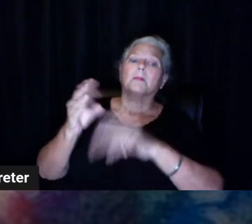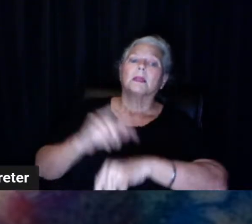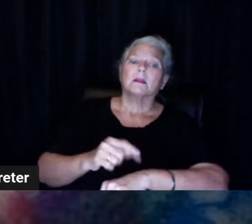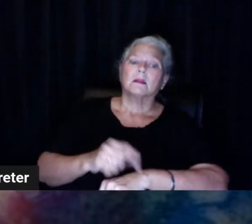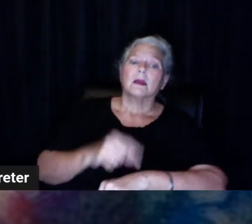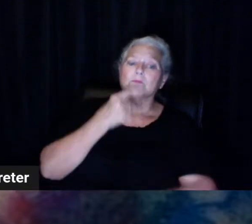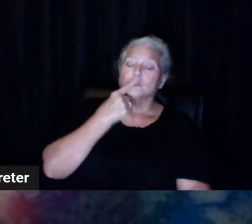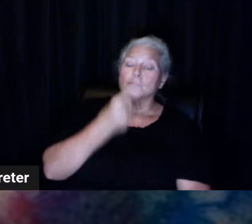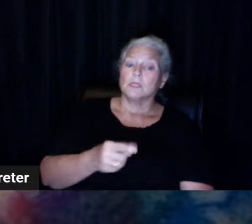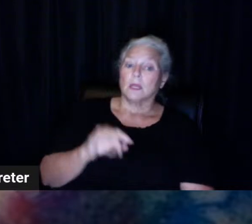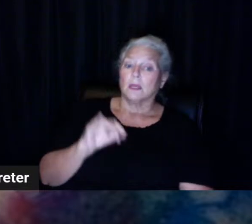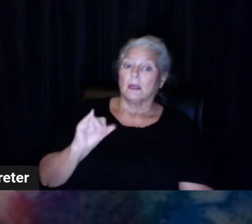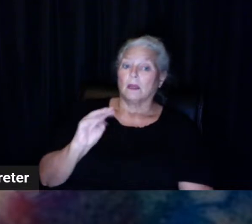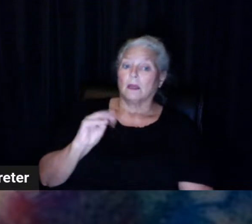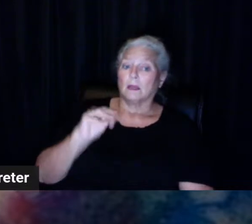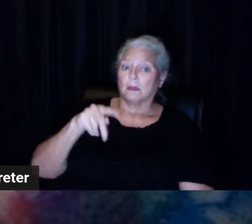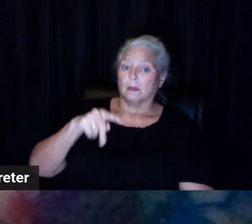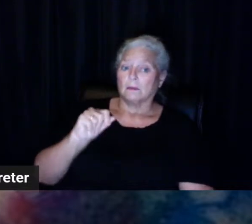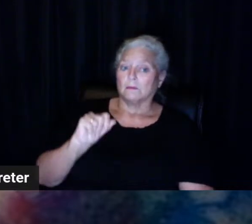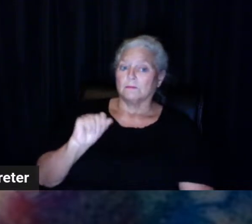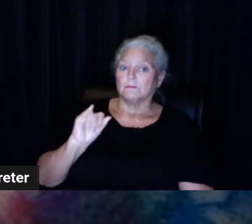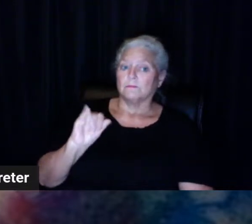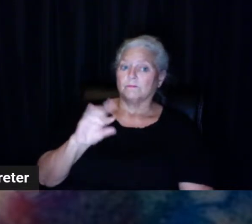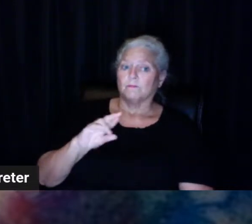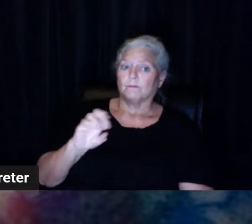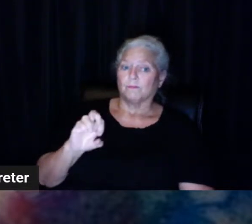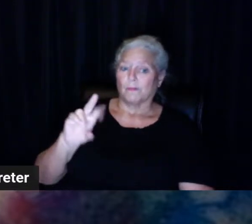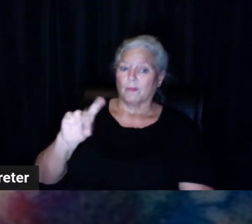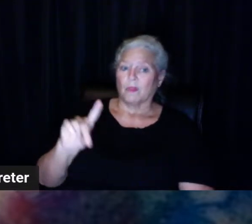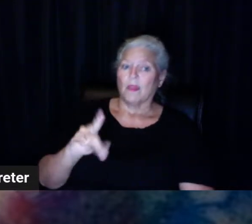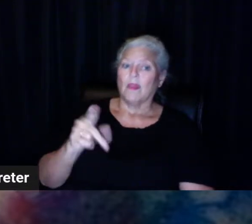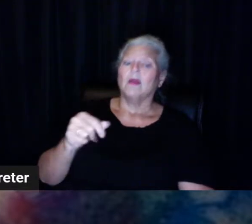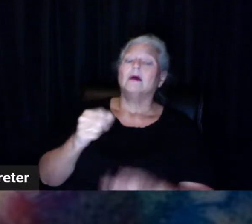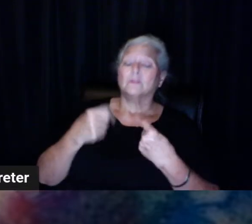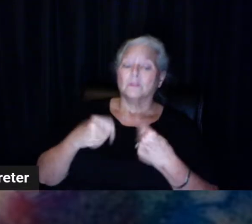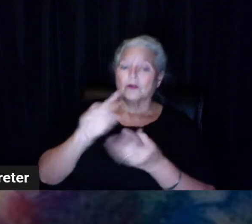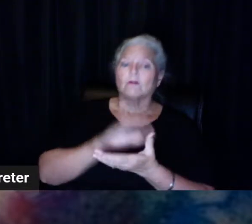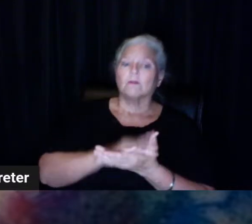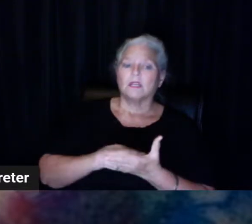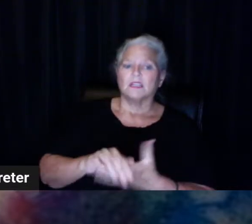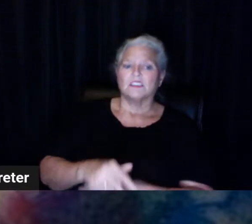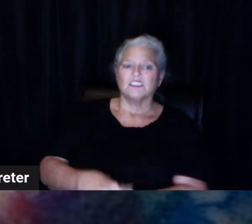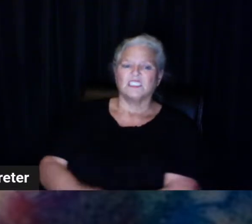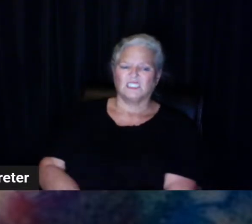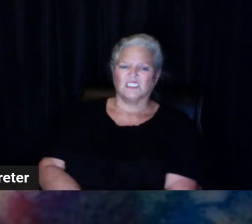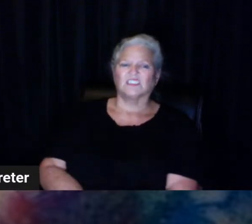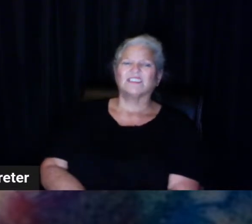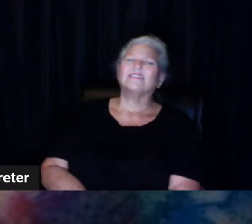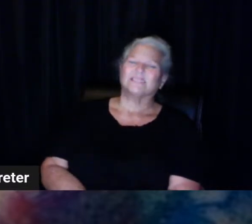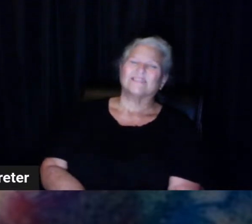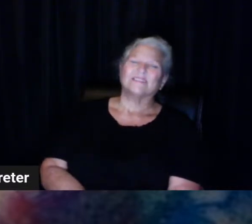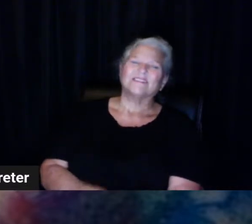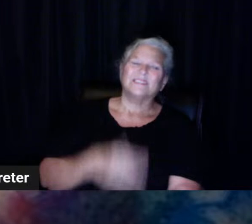word impaired to a hard of hearing or deaf person and you're trying to be nice, they're going to go,